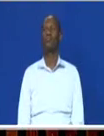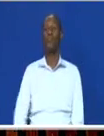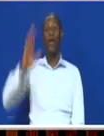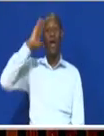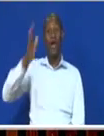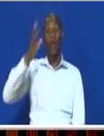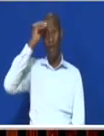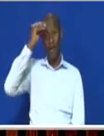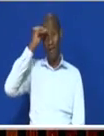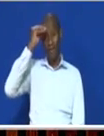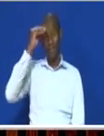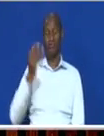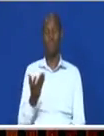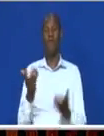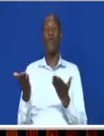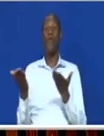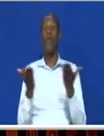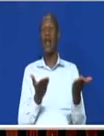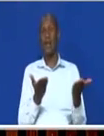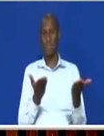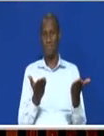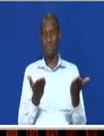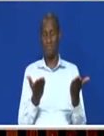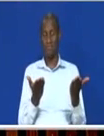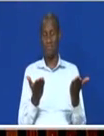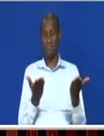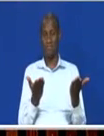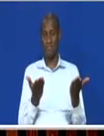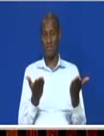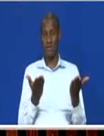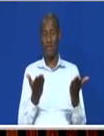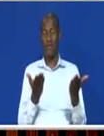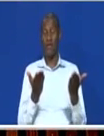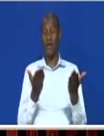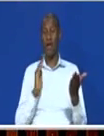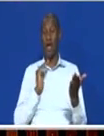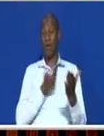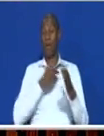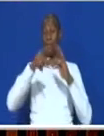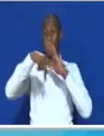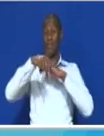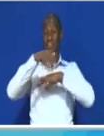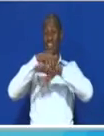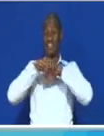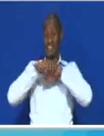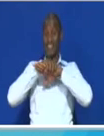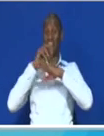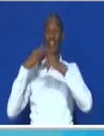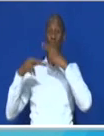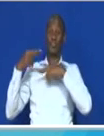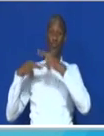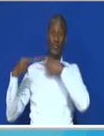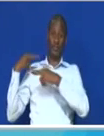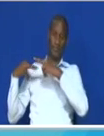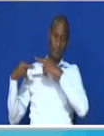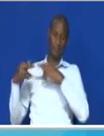Hello learner, welcome to our primary English revision.